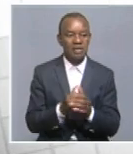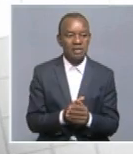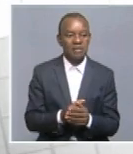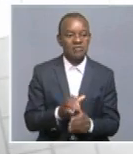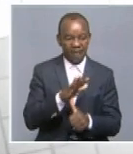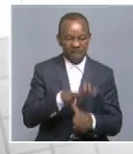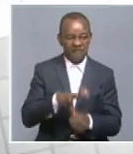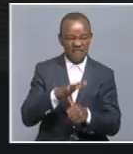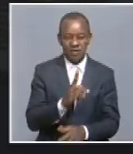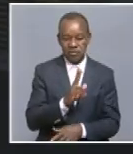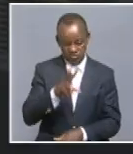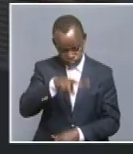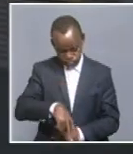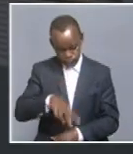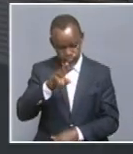advances towards